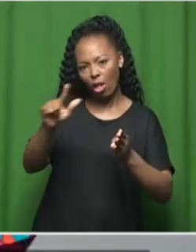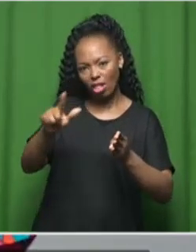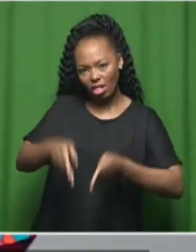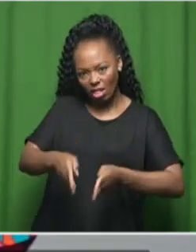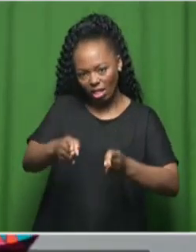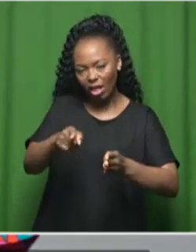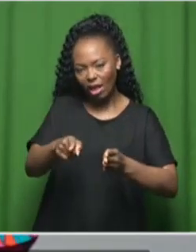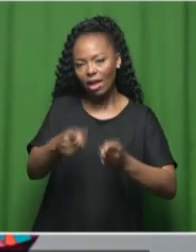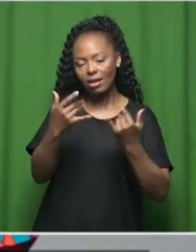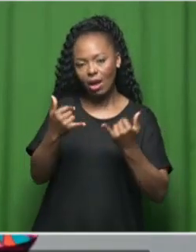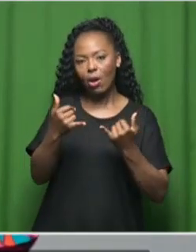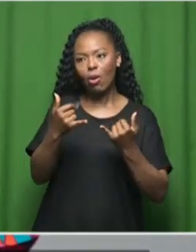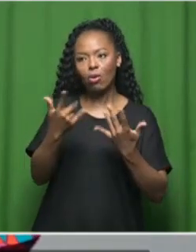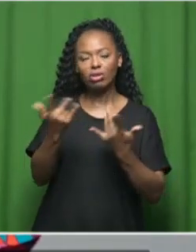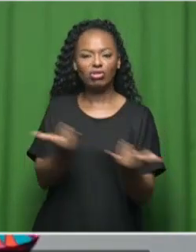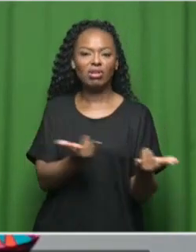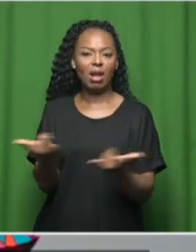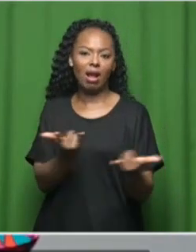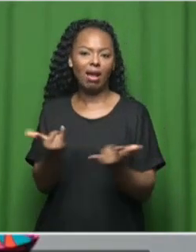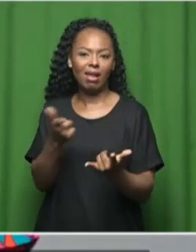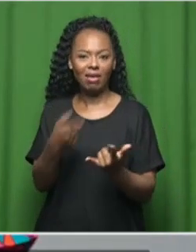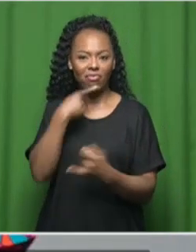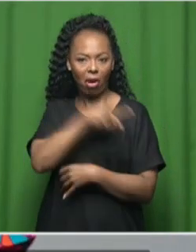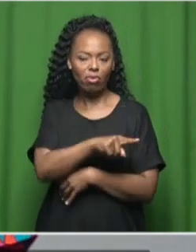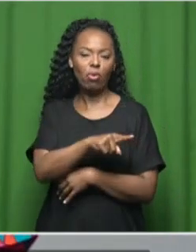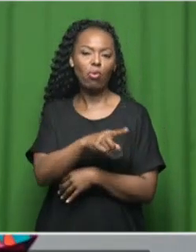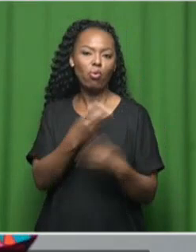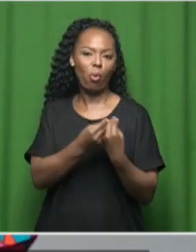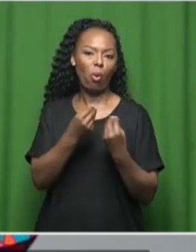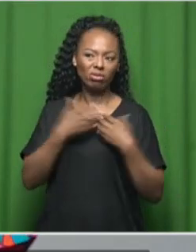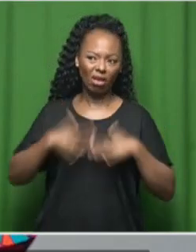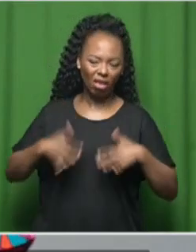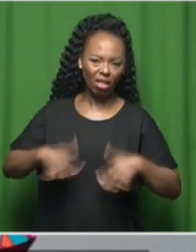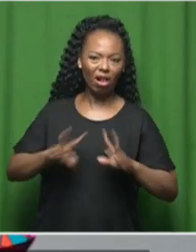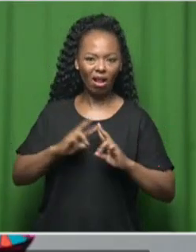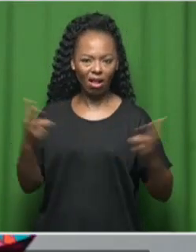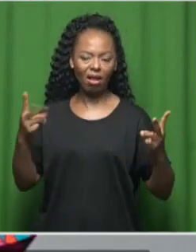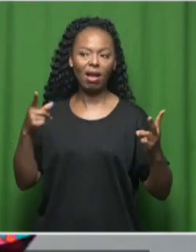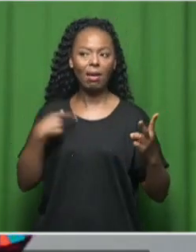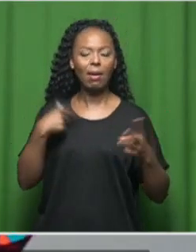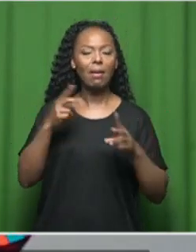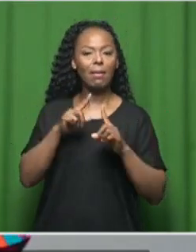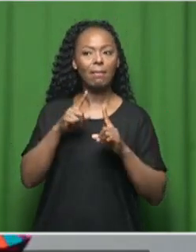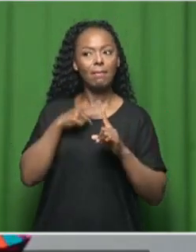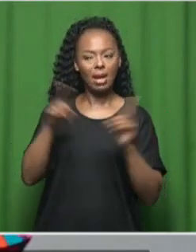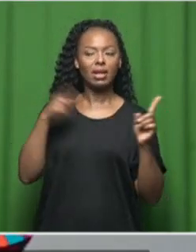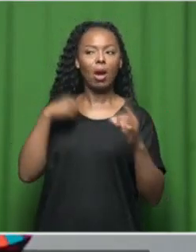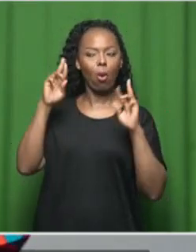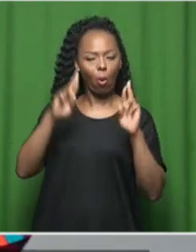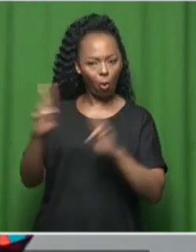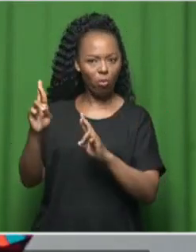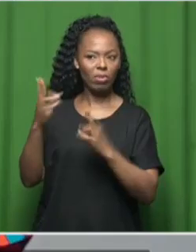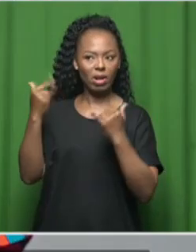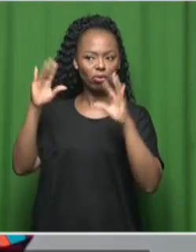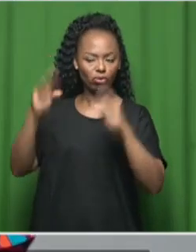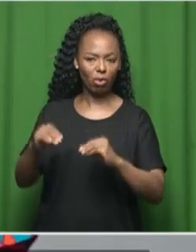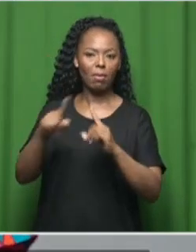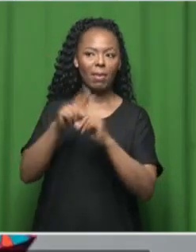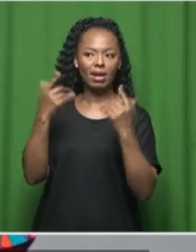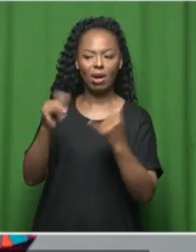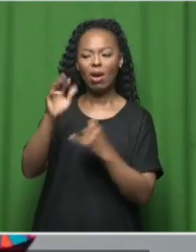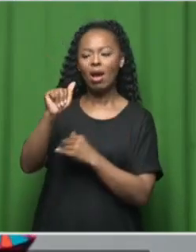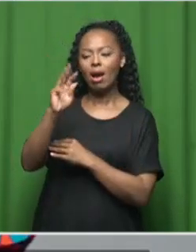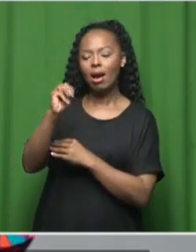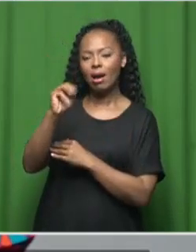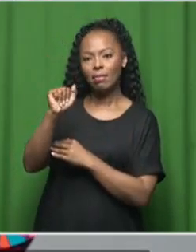has stopped. But recently we saw it on Amazon, which is a whole different story because it has a wide global reach. Yeah.